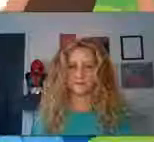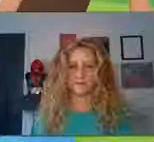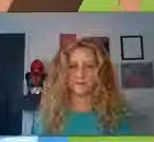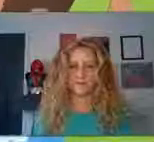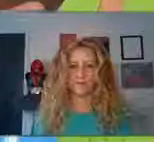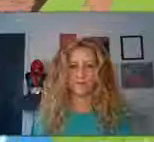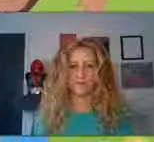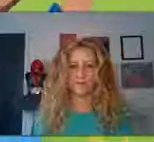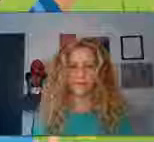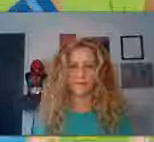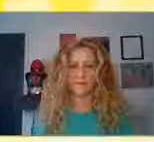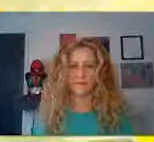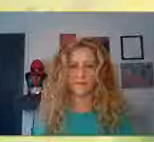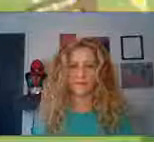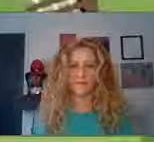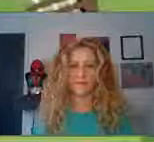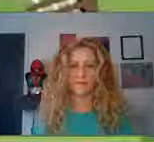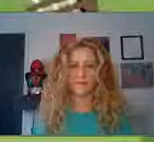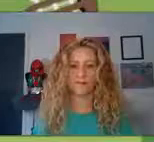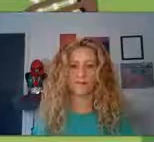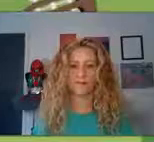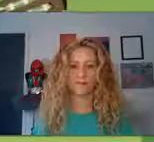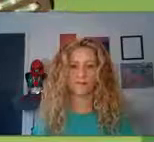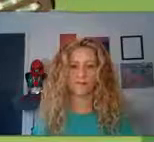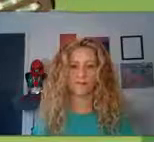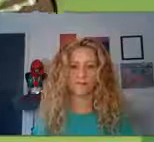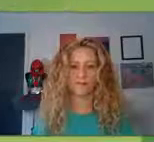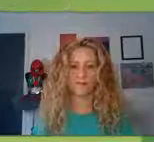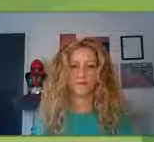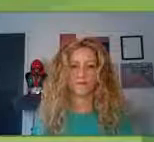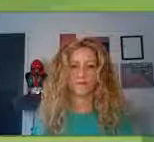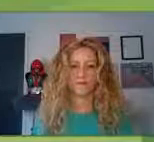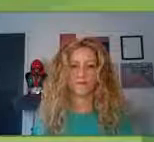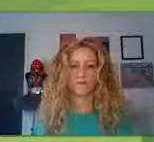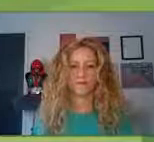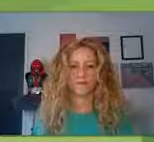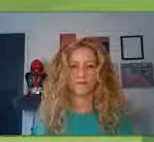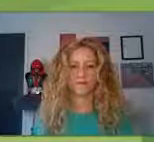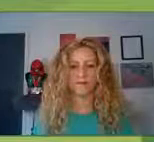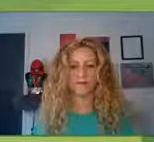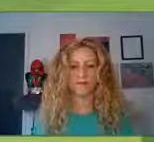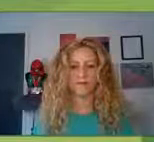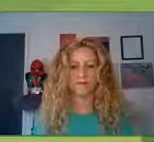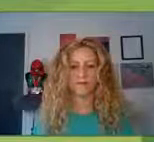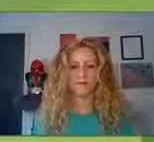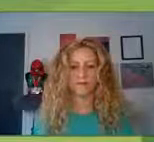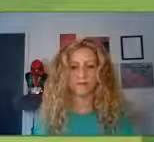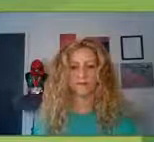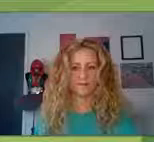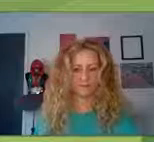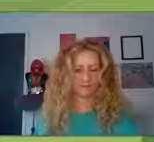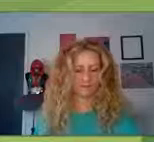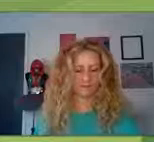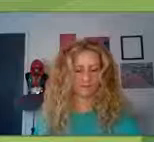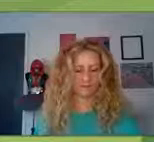La-la-la-la. La-la-la. On your mark, get set, go on a Bible adventure. So many ways that I